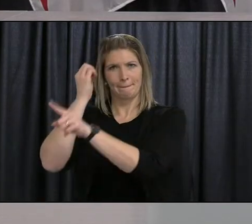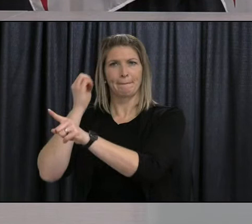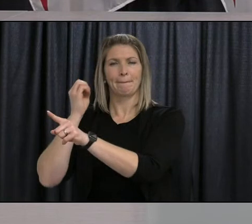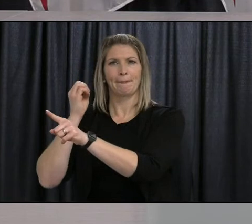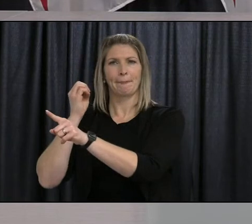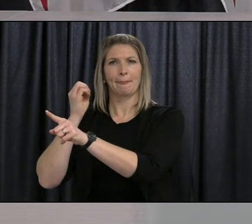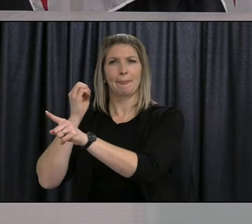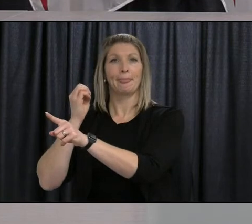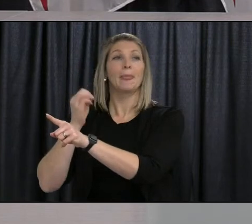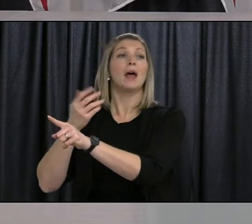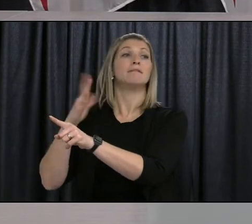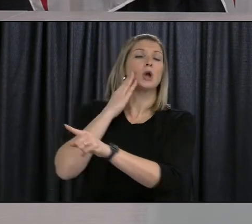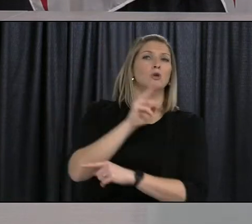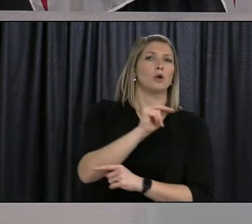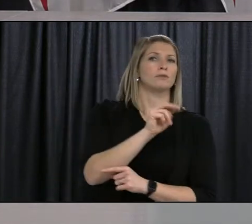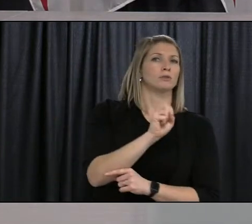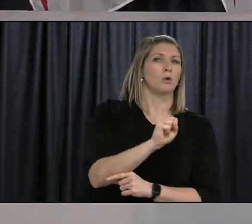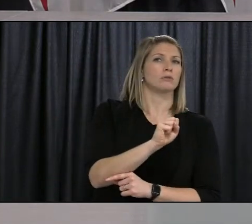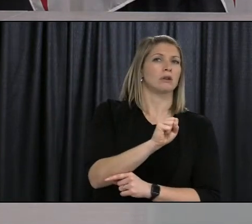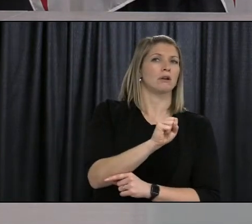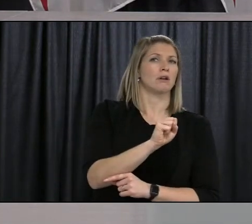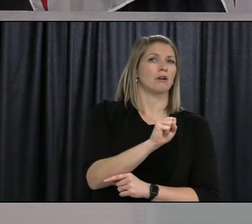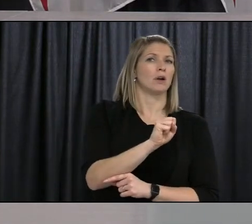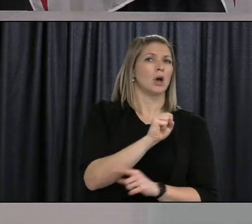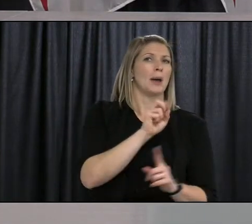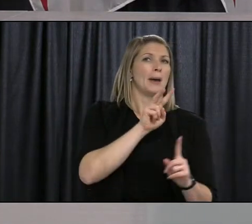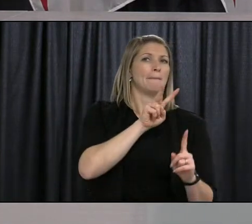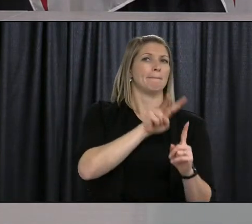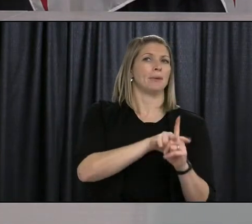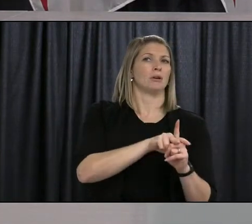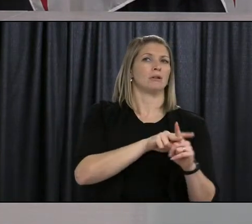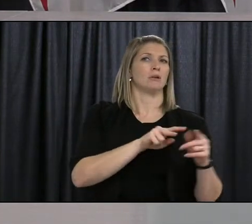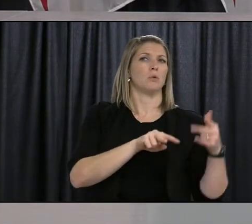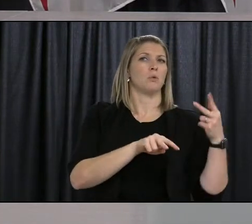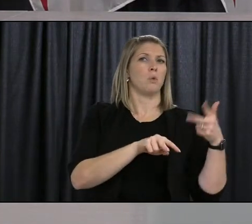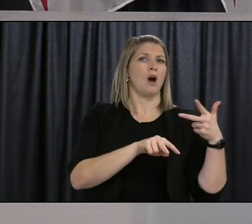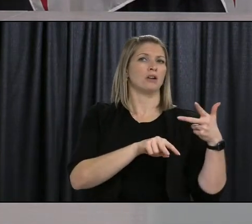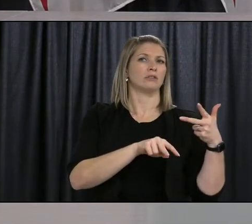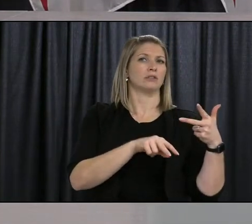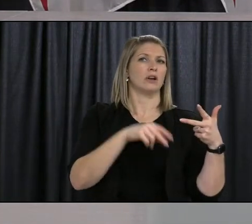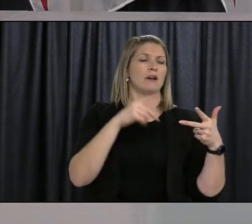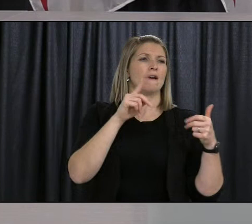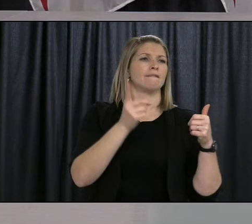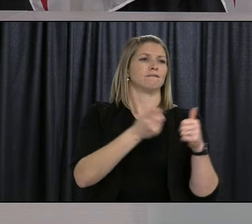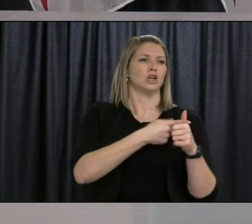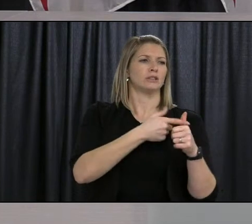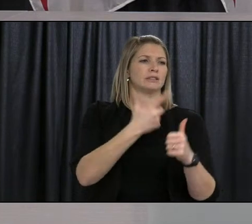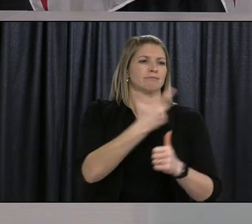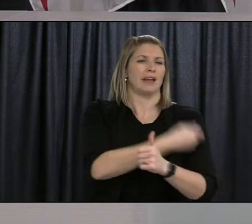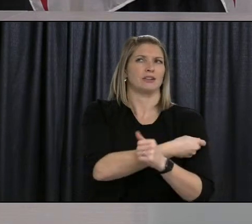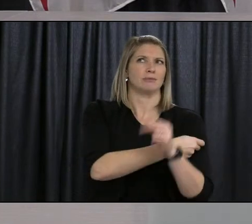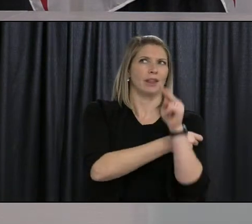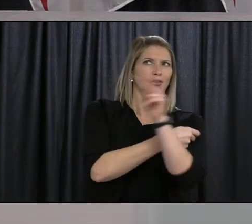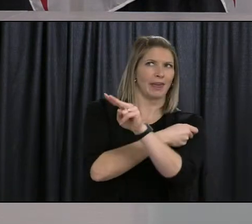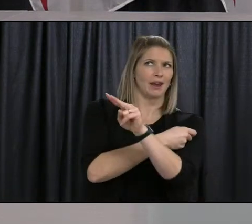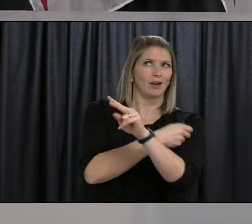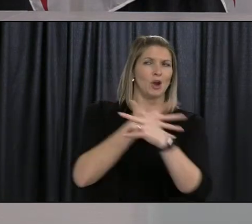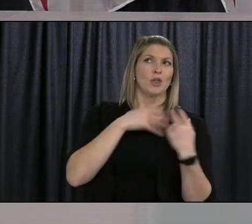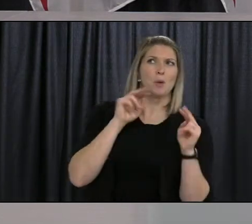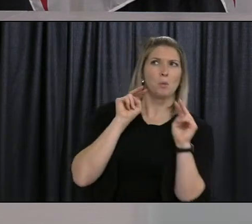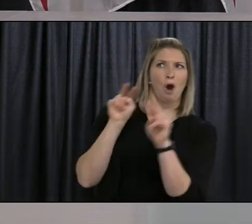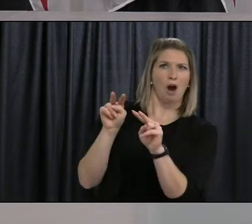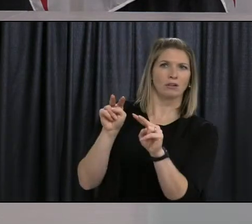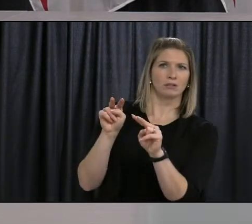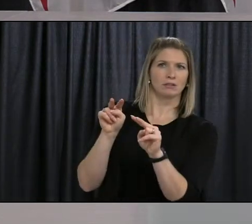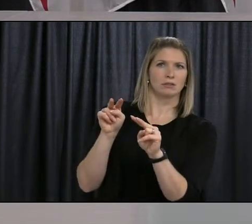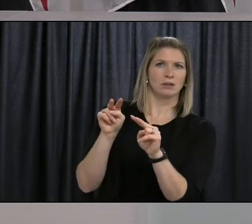media in the same regard. Why has the Department of Health decided that that is not going to be something they will